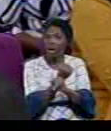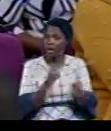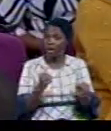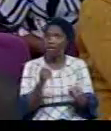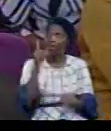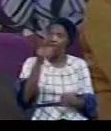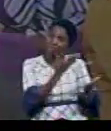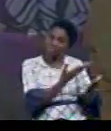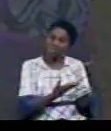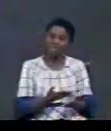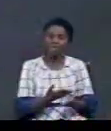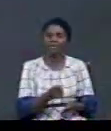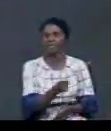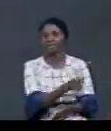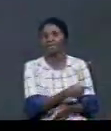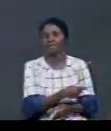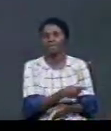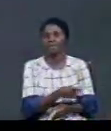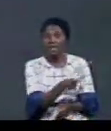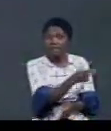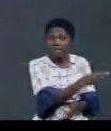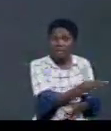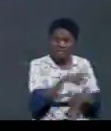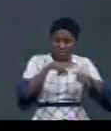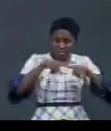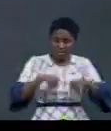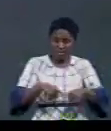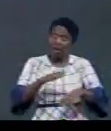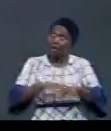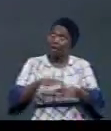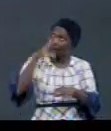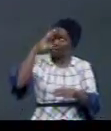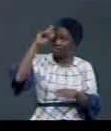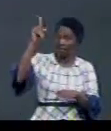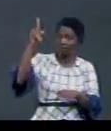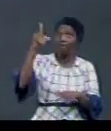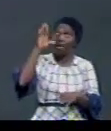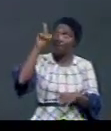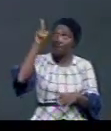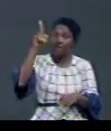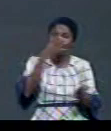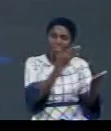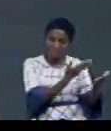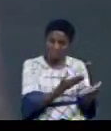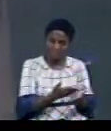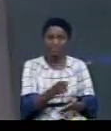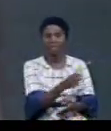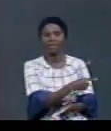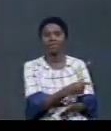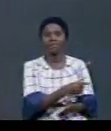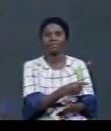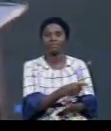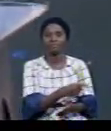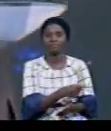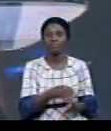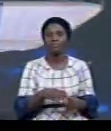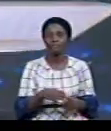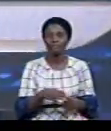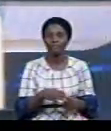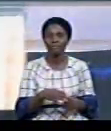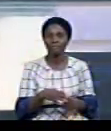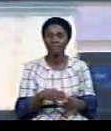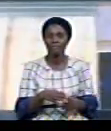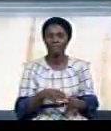They relied on him. He bringeth them. Them, his people. Them,